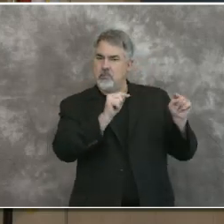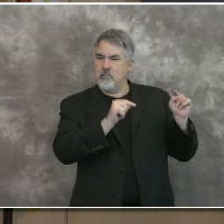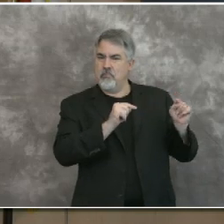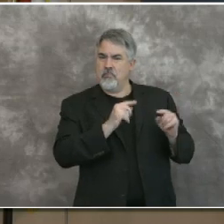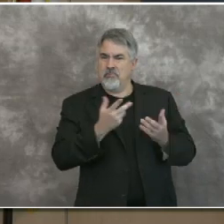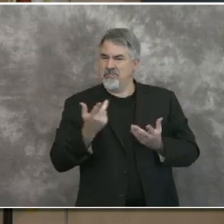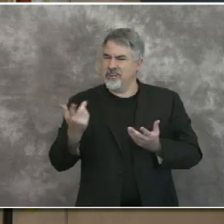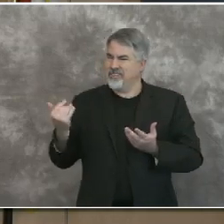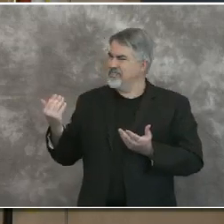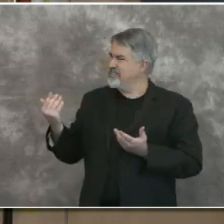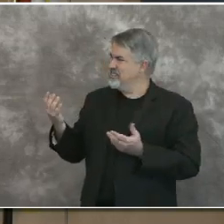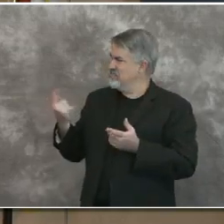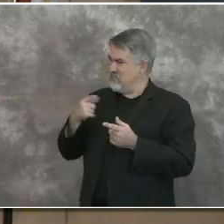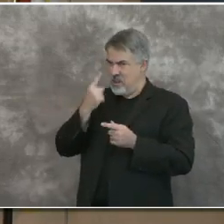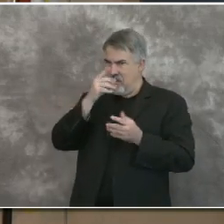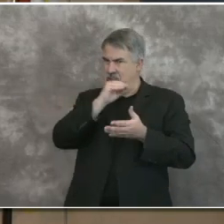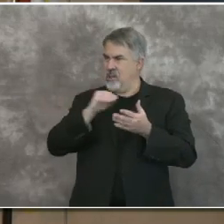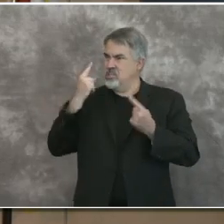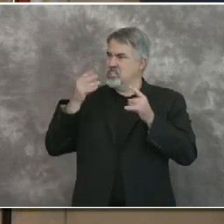going to respond.